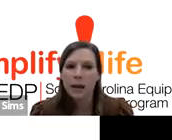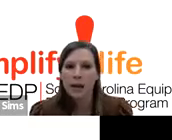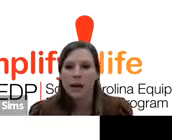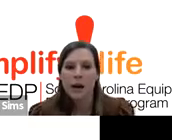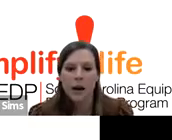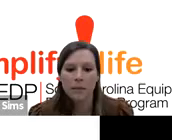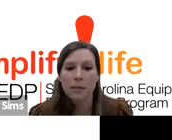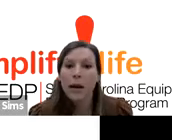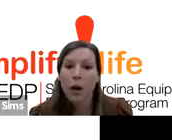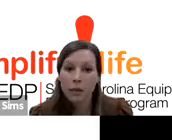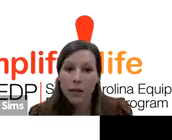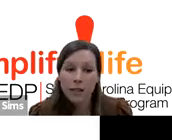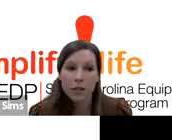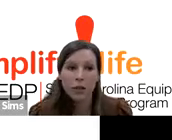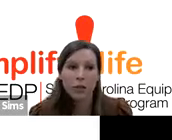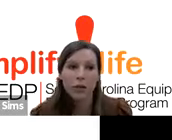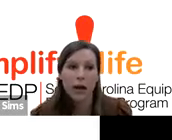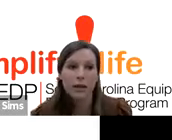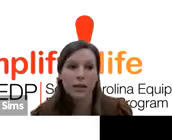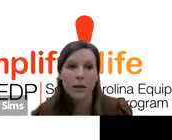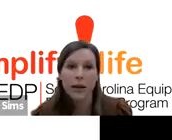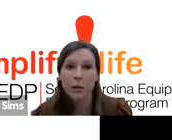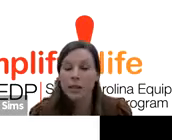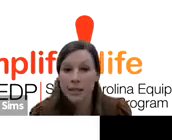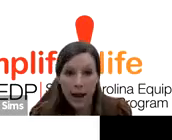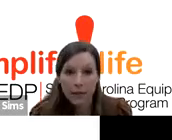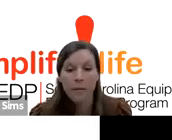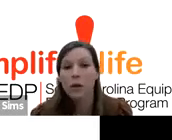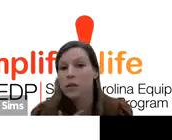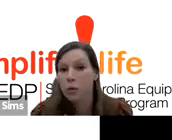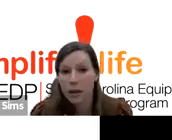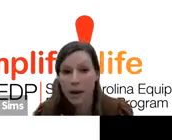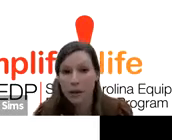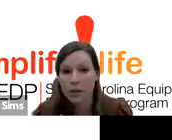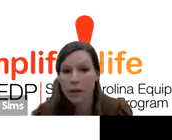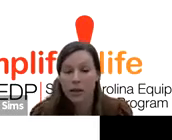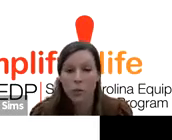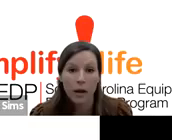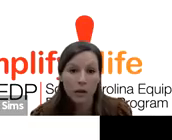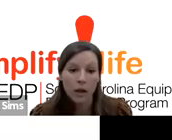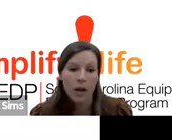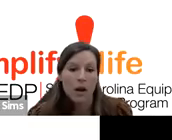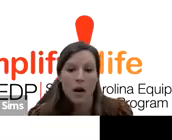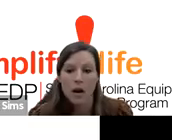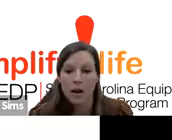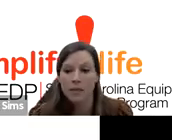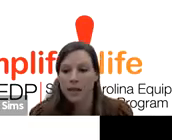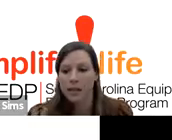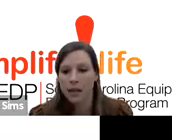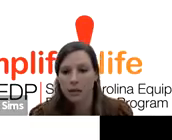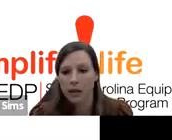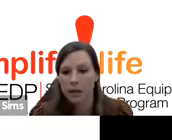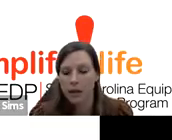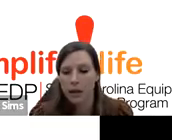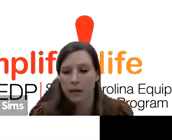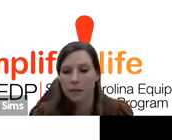speak to my office, to some of our staff, I'm also more than happy to do that as well. Yes,